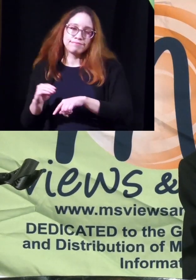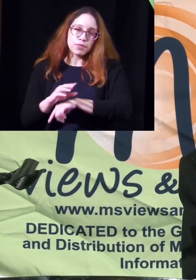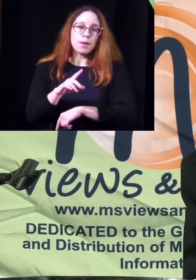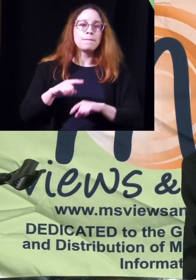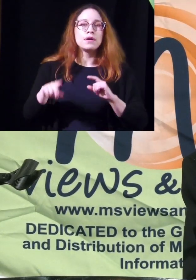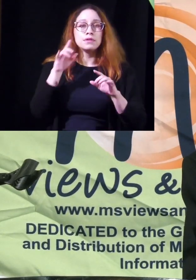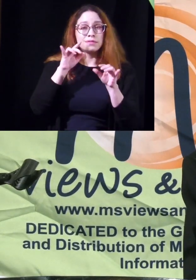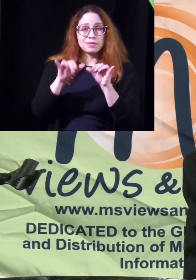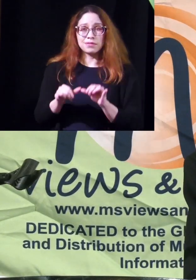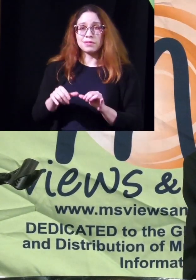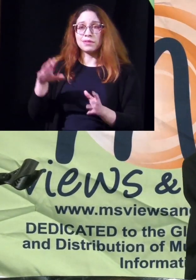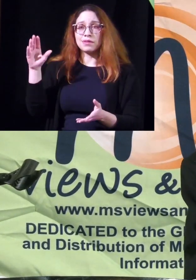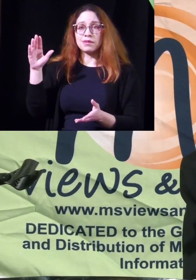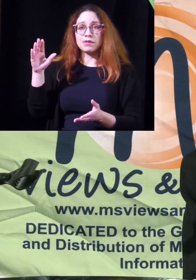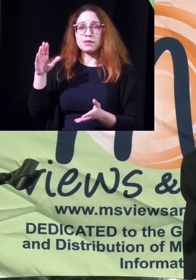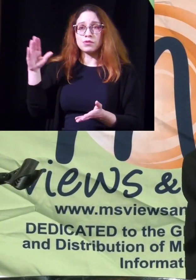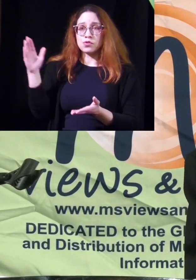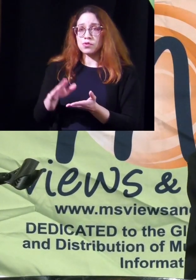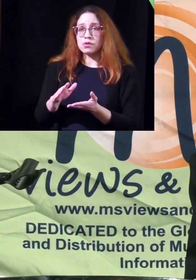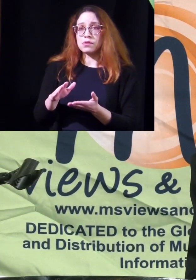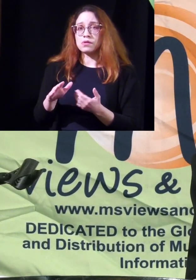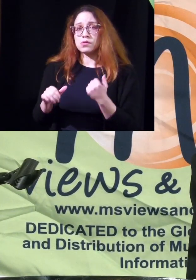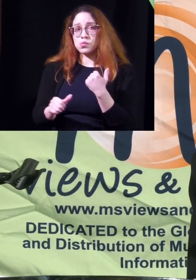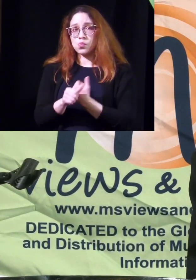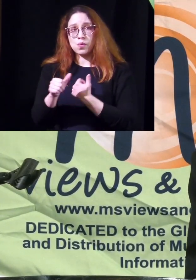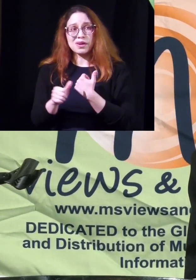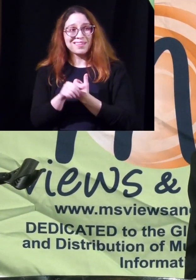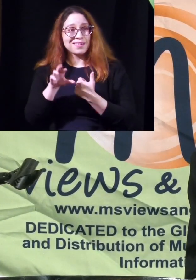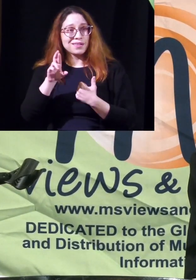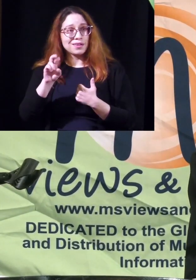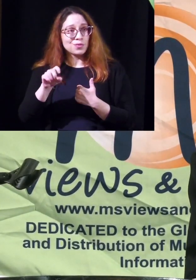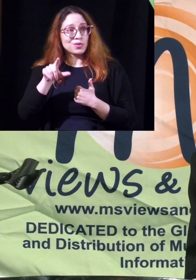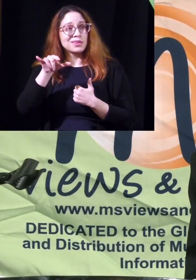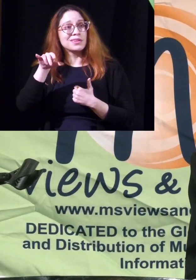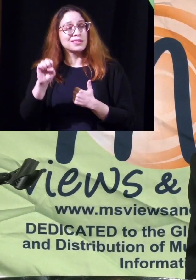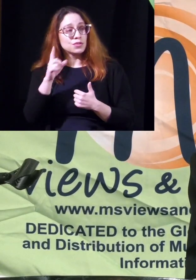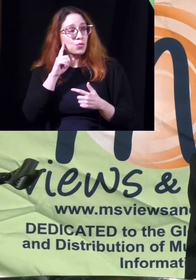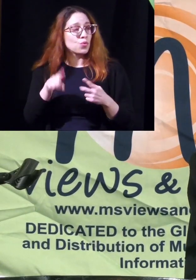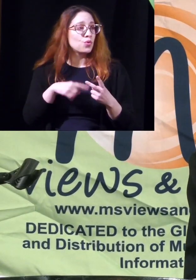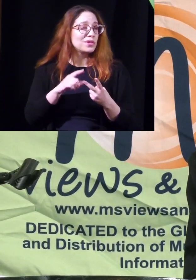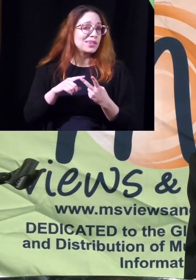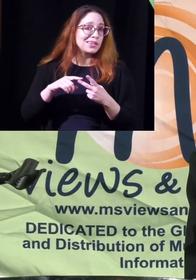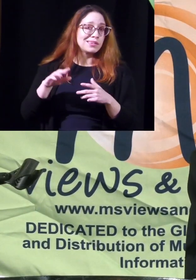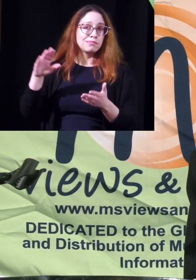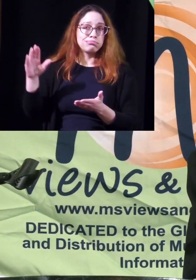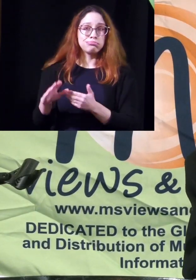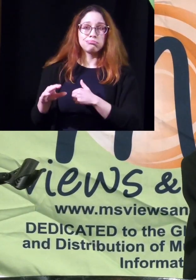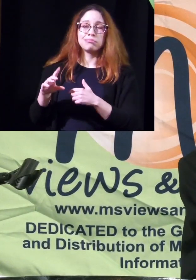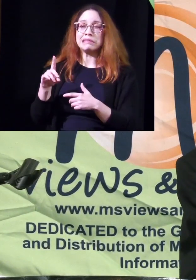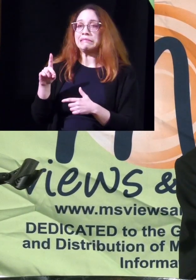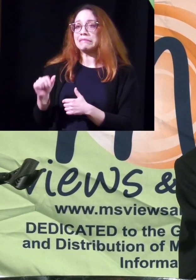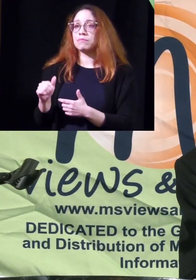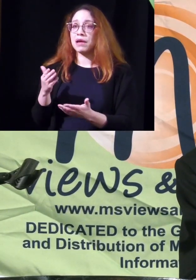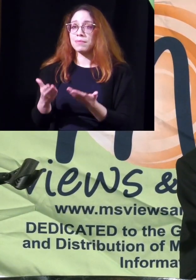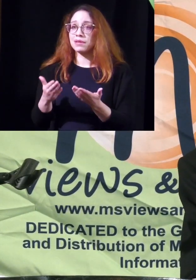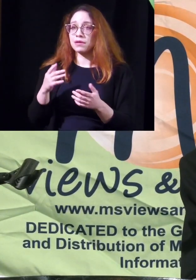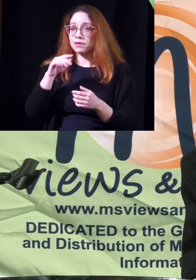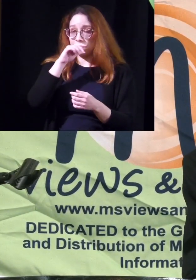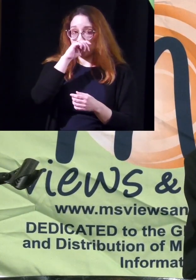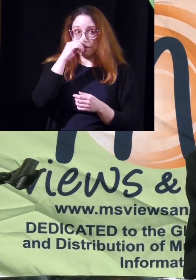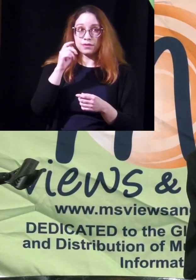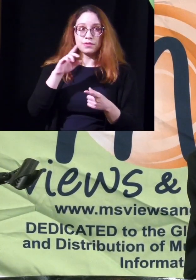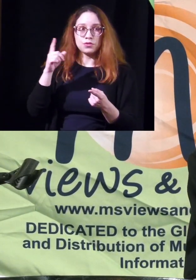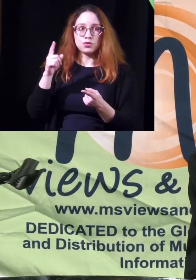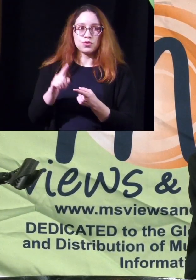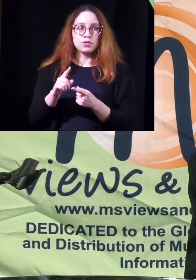measurements are, does the drug reduce the risk of relapses? Does it slow the progression of disability? And potentially we might also look at, does it